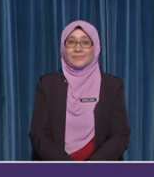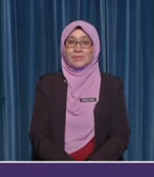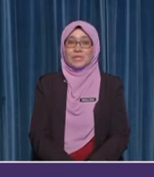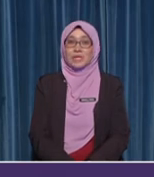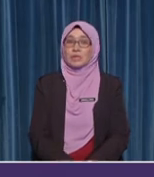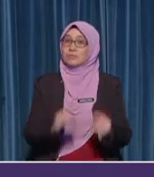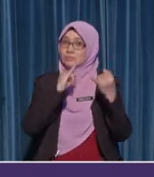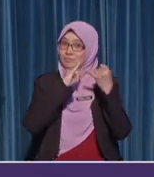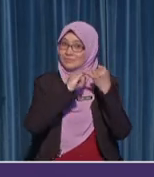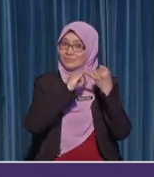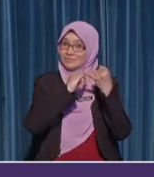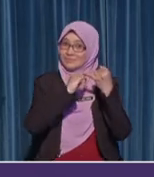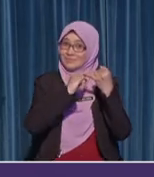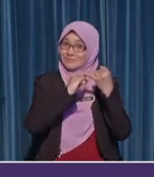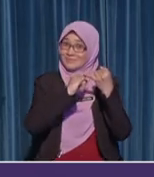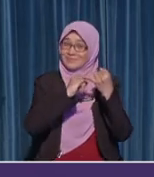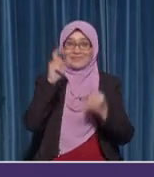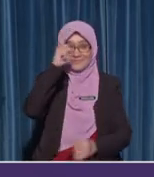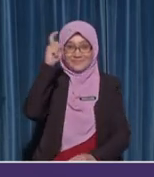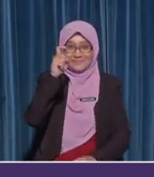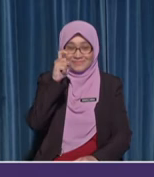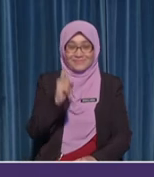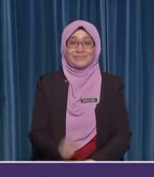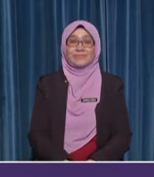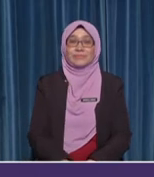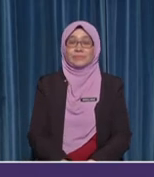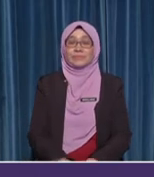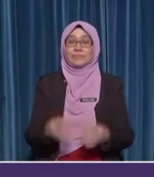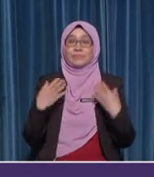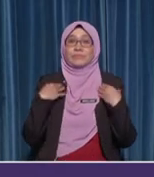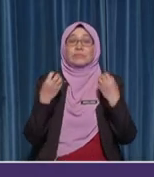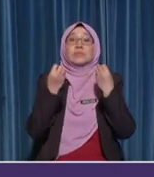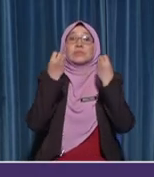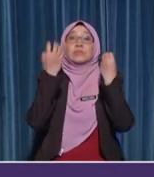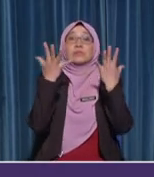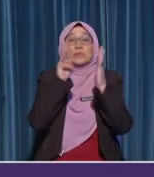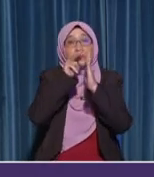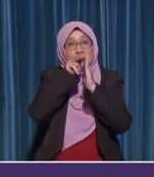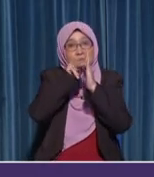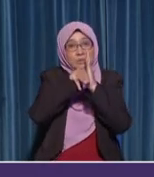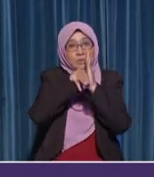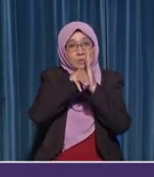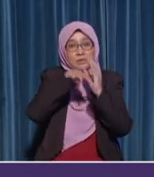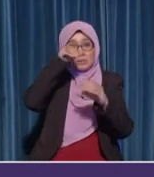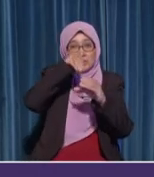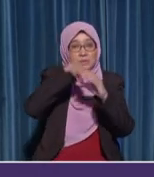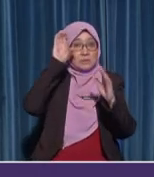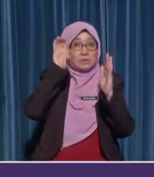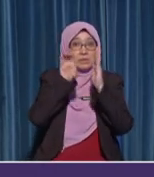Last question. How many minutes is shown in this picture?